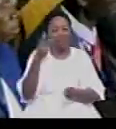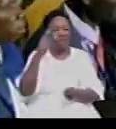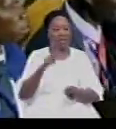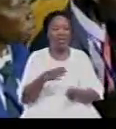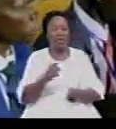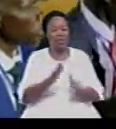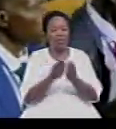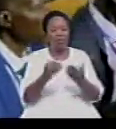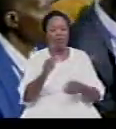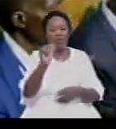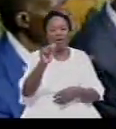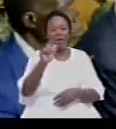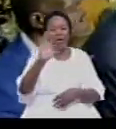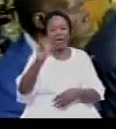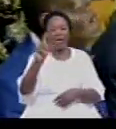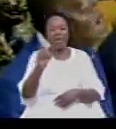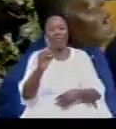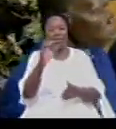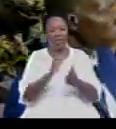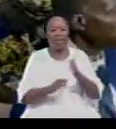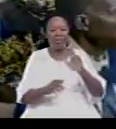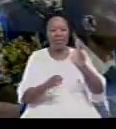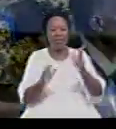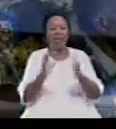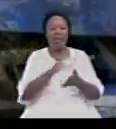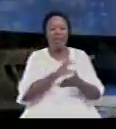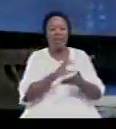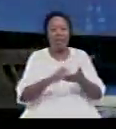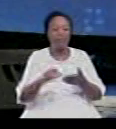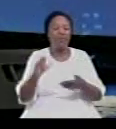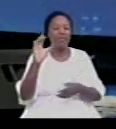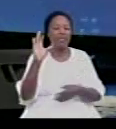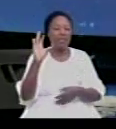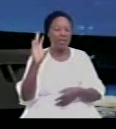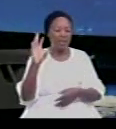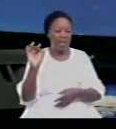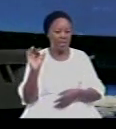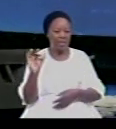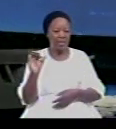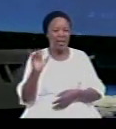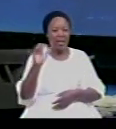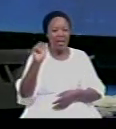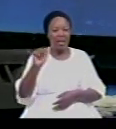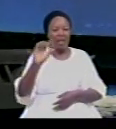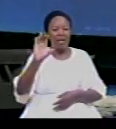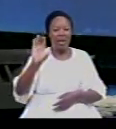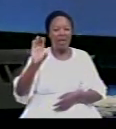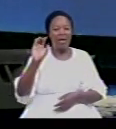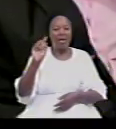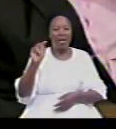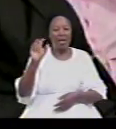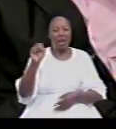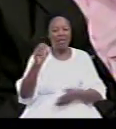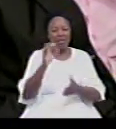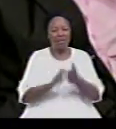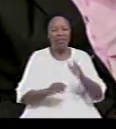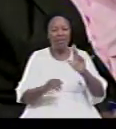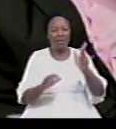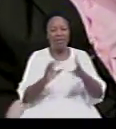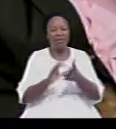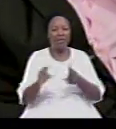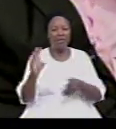chapter 3, and I'm reading from verse 19. Acts chapter 3, verse